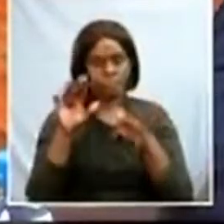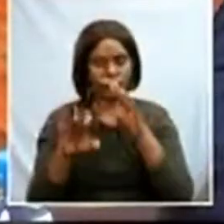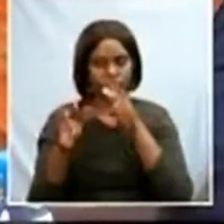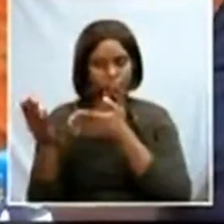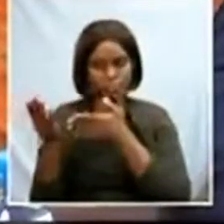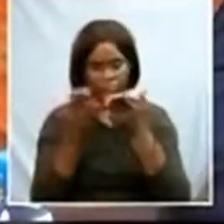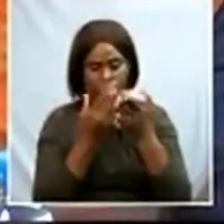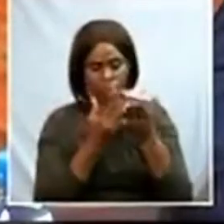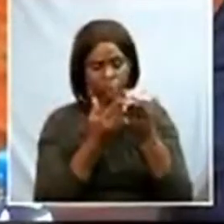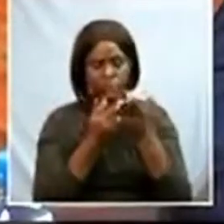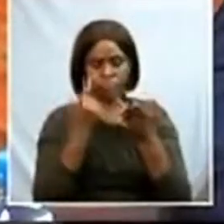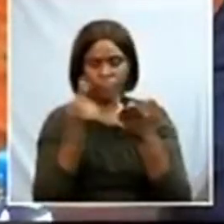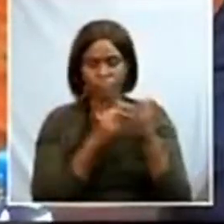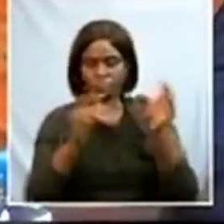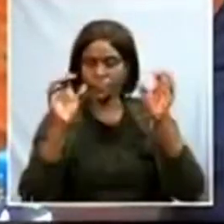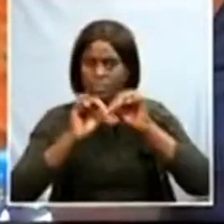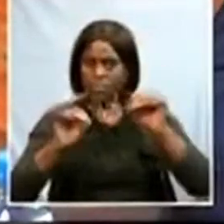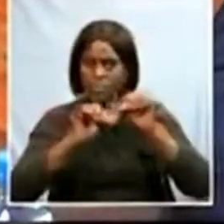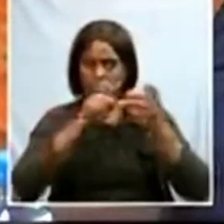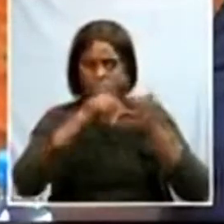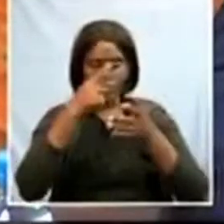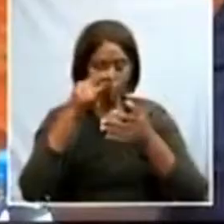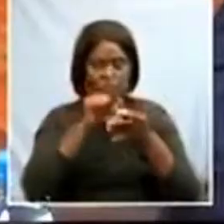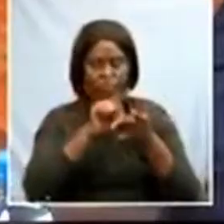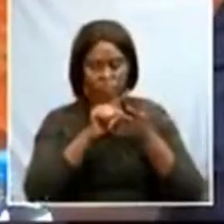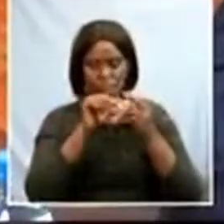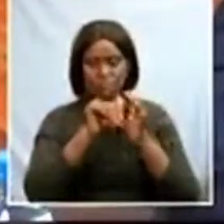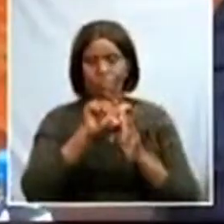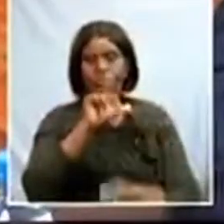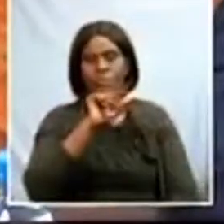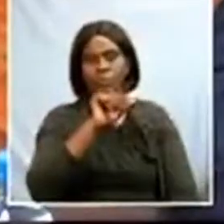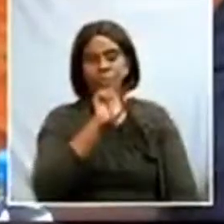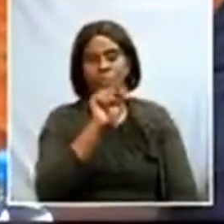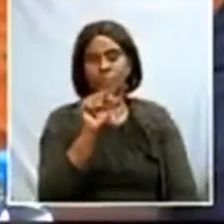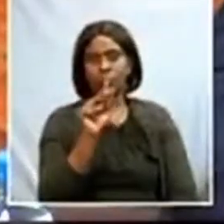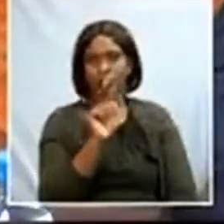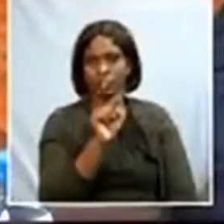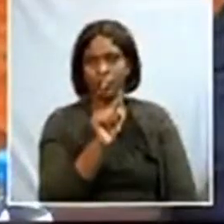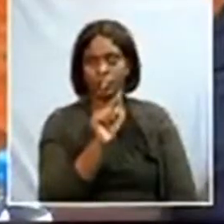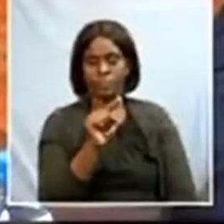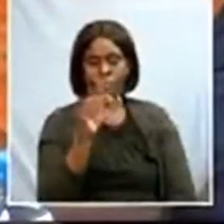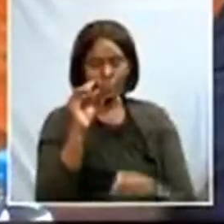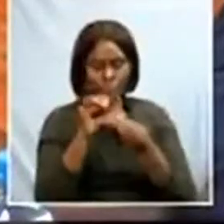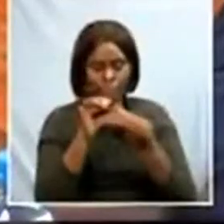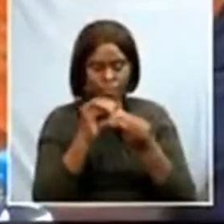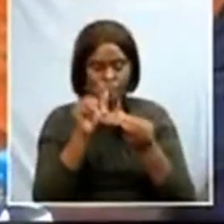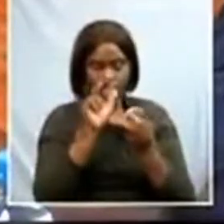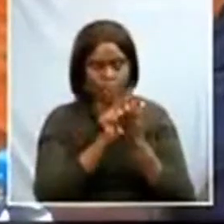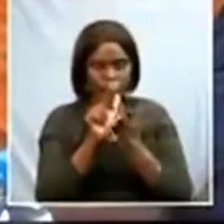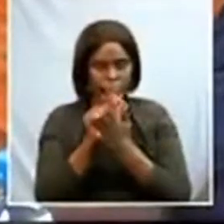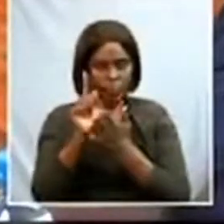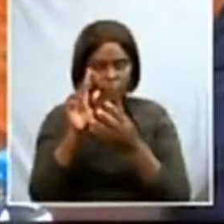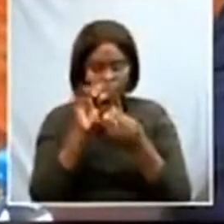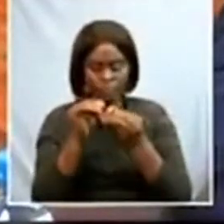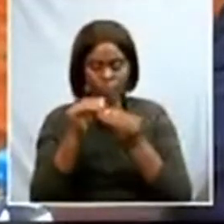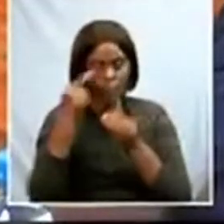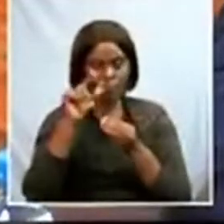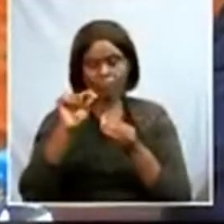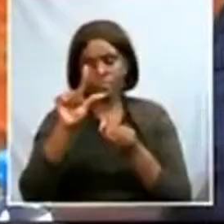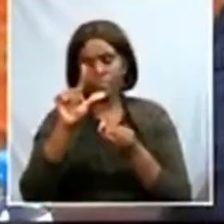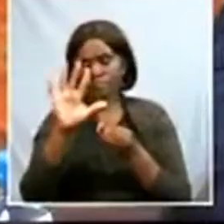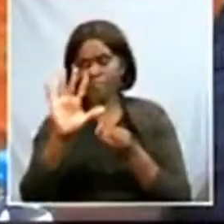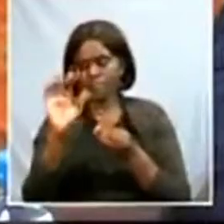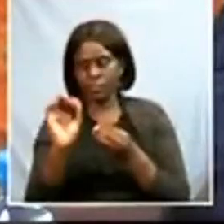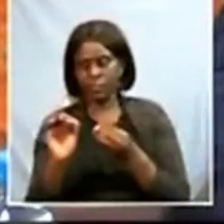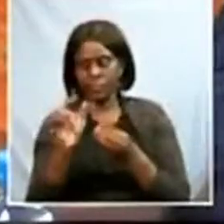brought forward was the non-payment of loans in 2022. Further, the approval rate of 25%